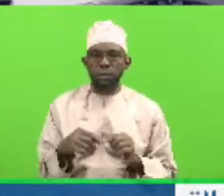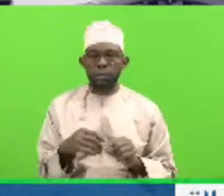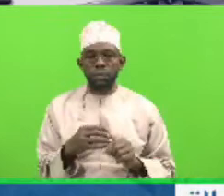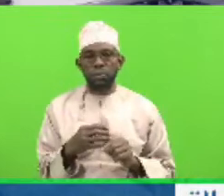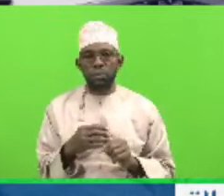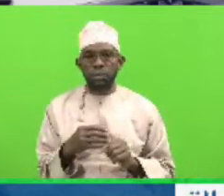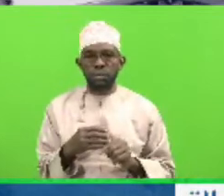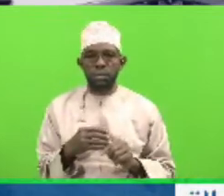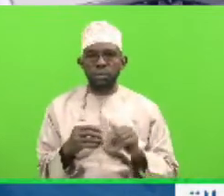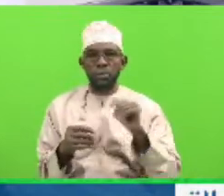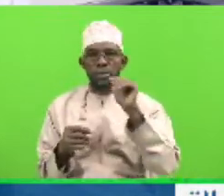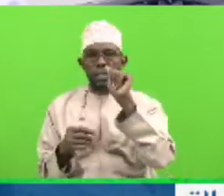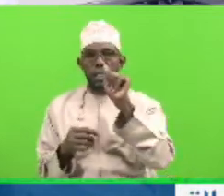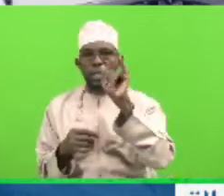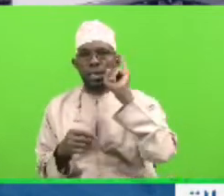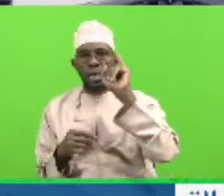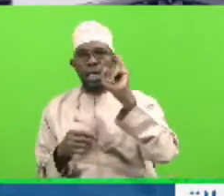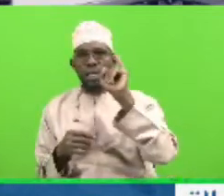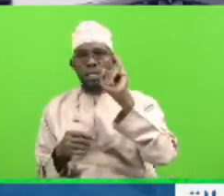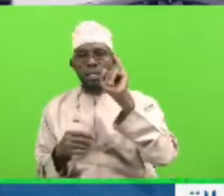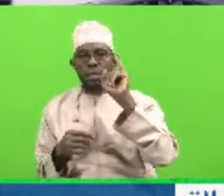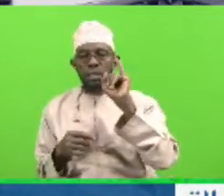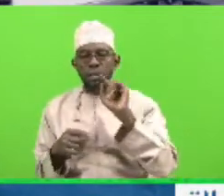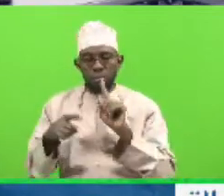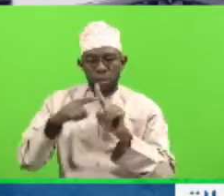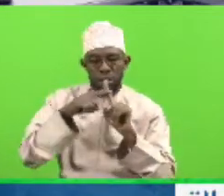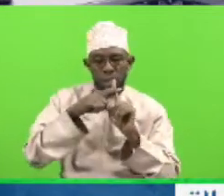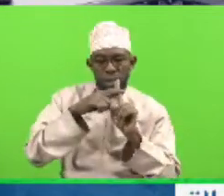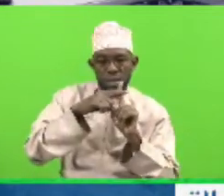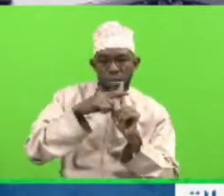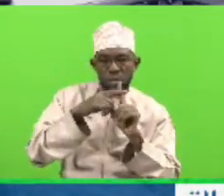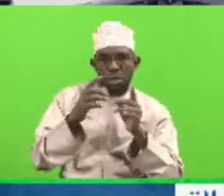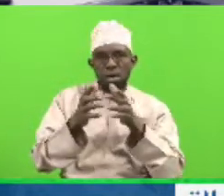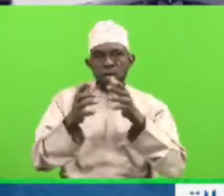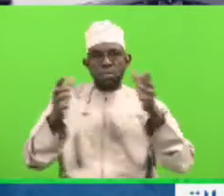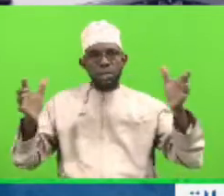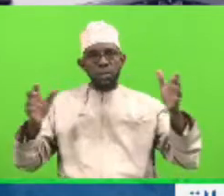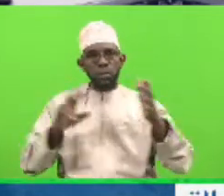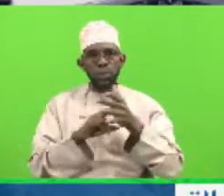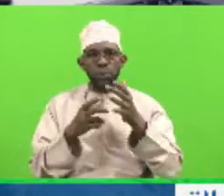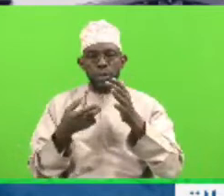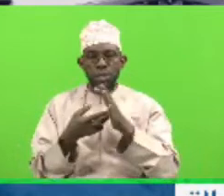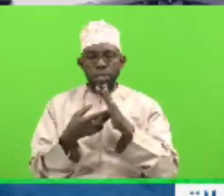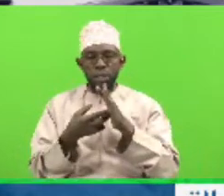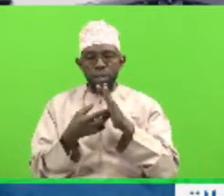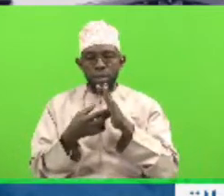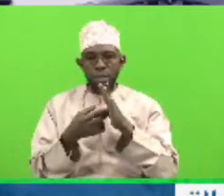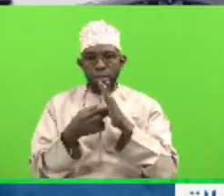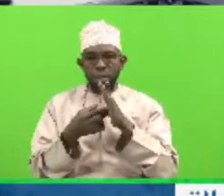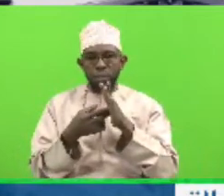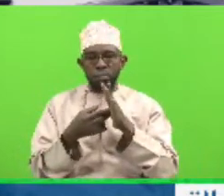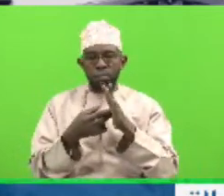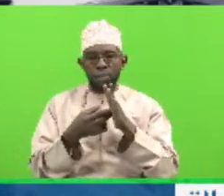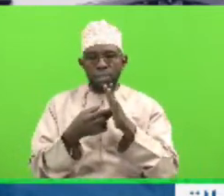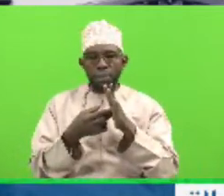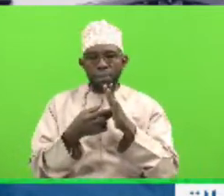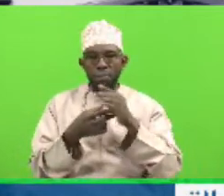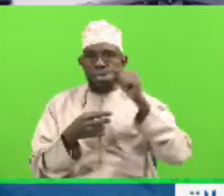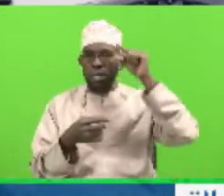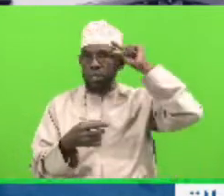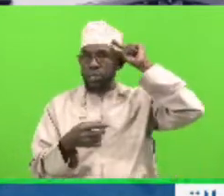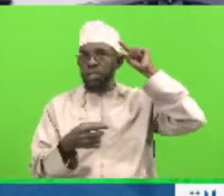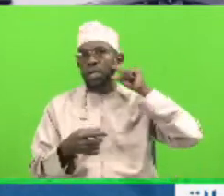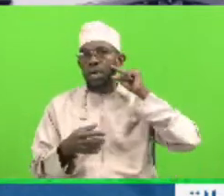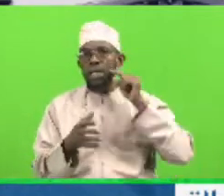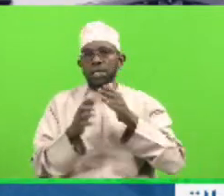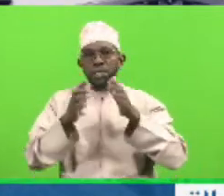So now there is AI plus. So the plus is there for expansion, which means that the agenda is big.